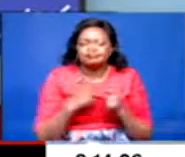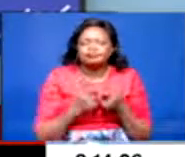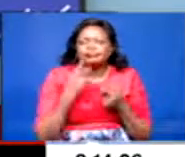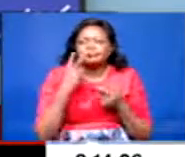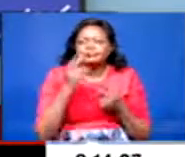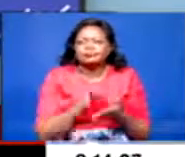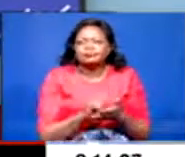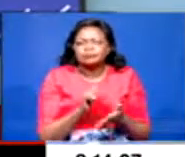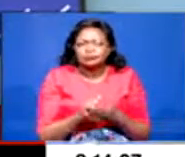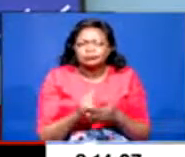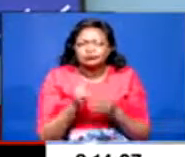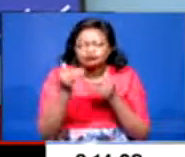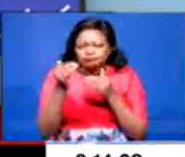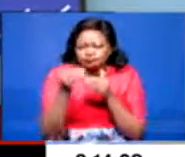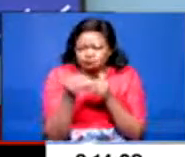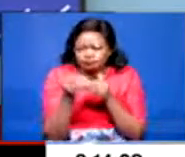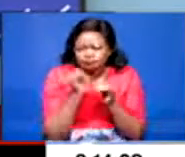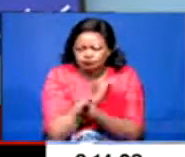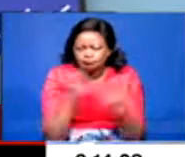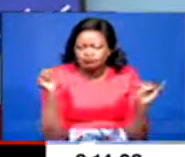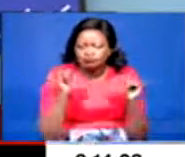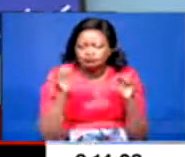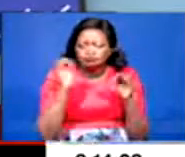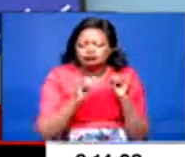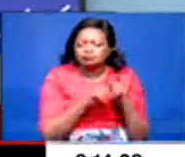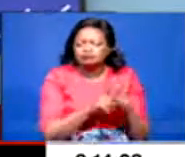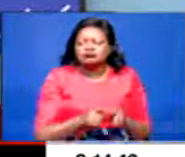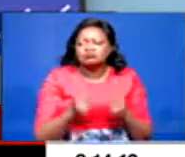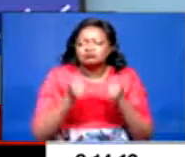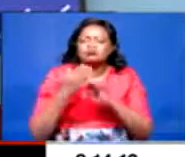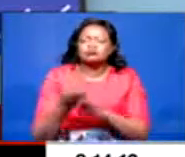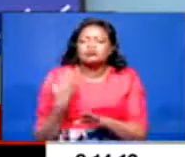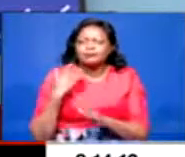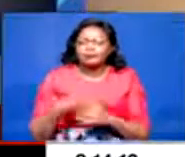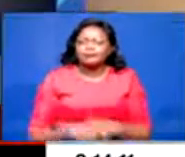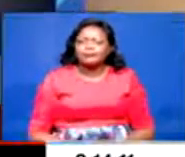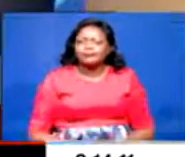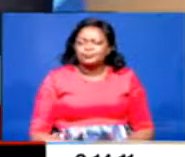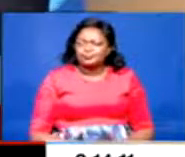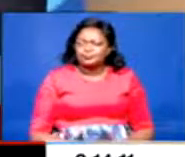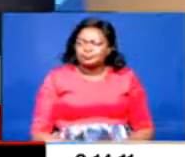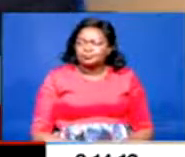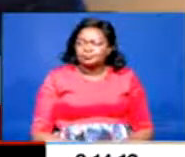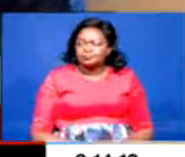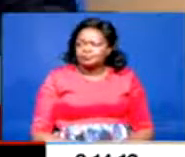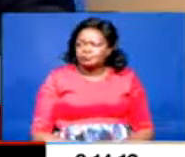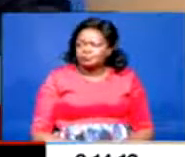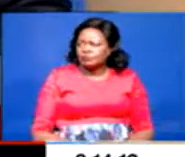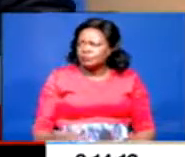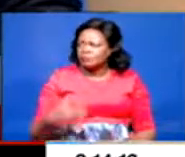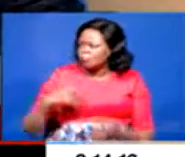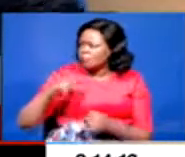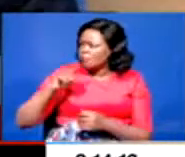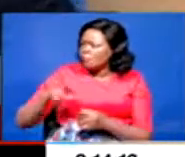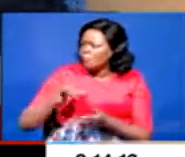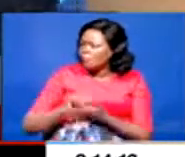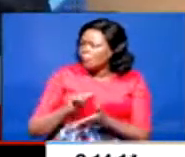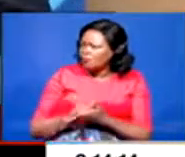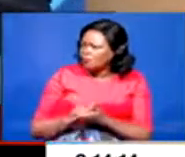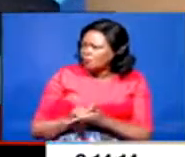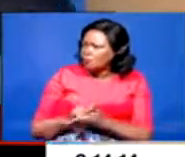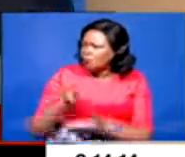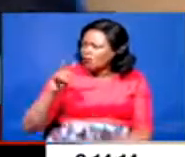us closer to a cleaner election as opposed to the previous ones. Joy Mdivo, there's a query that, you know, Victor makes,